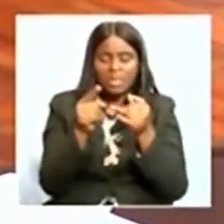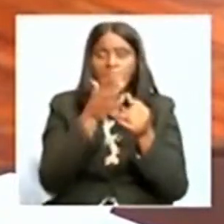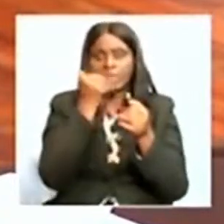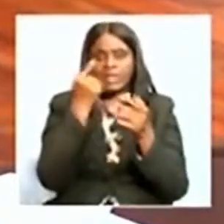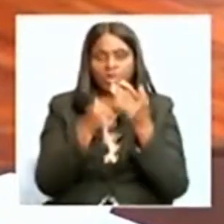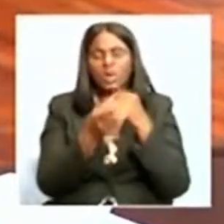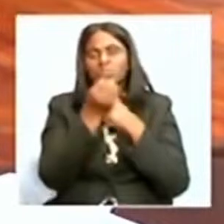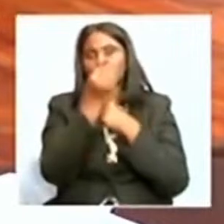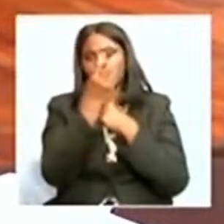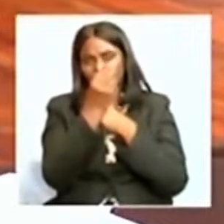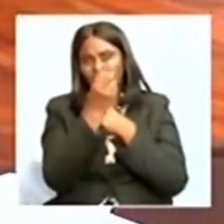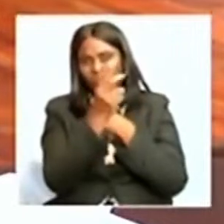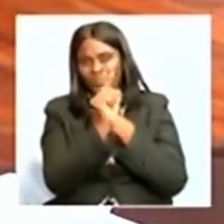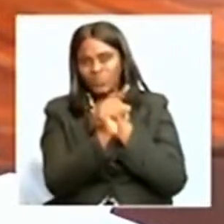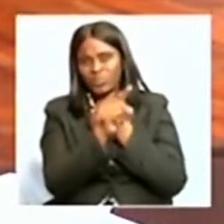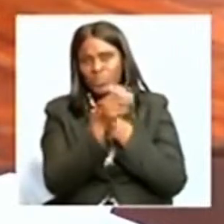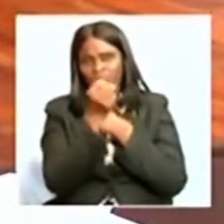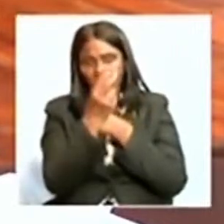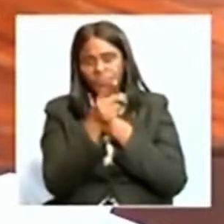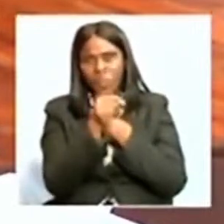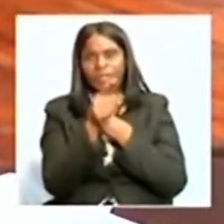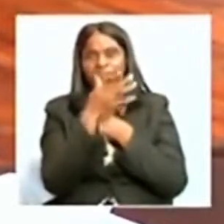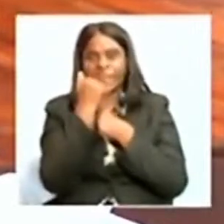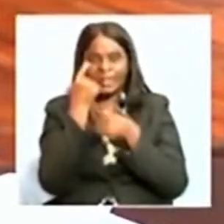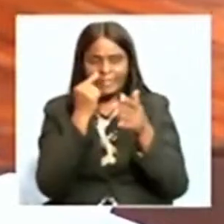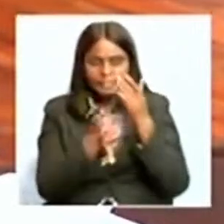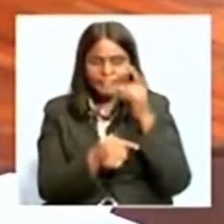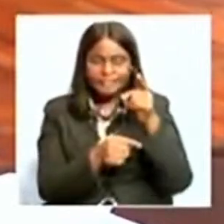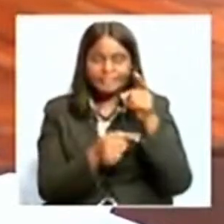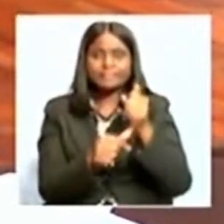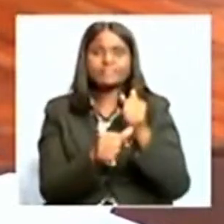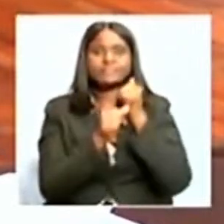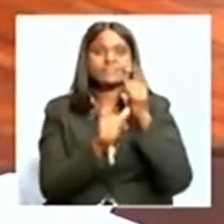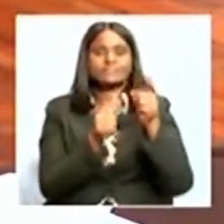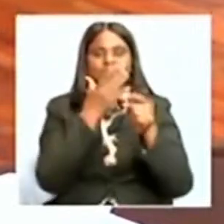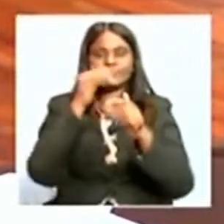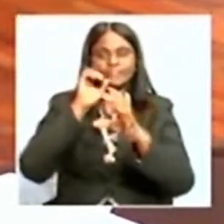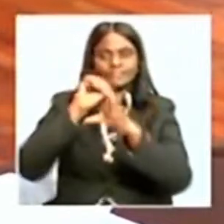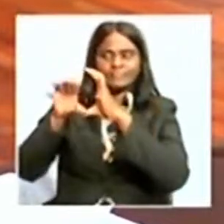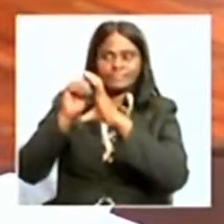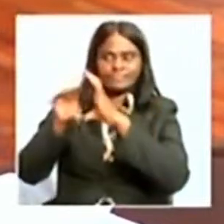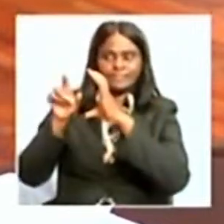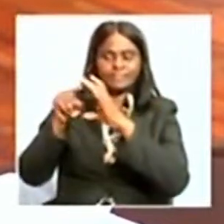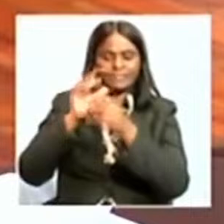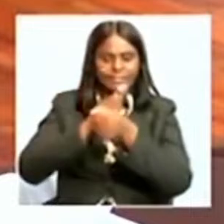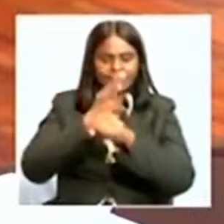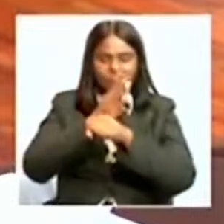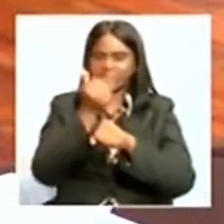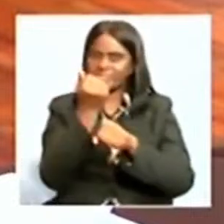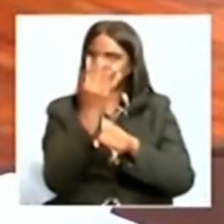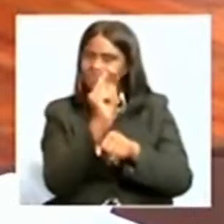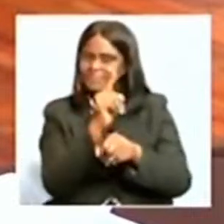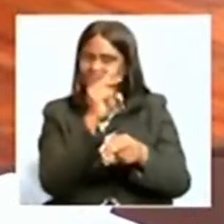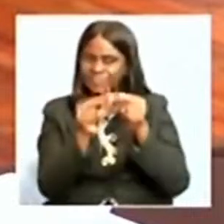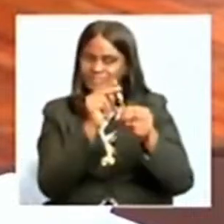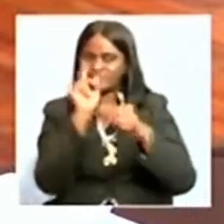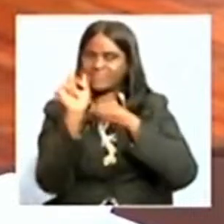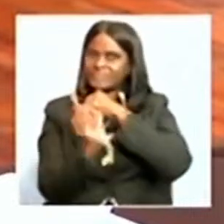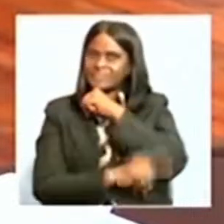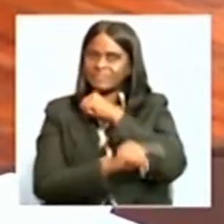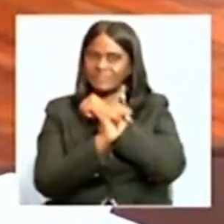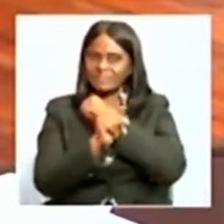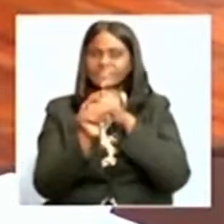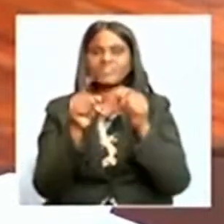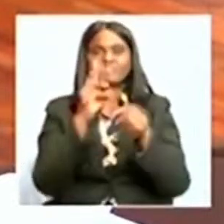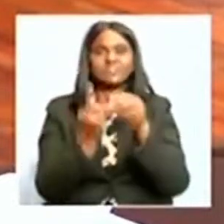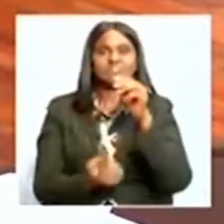by the 12th that agent should have remitted, because after the 14th then the penalty is